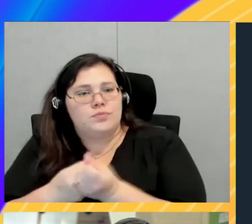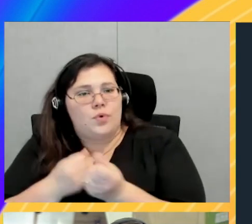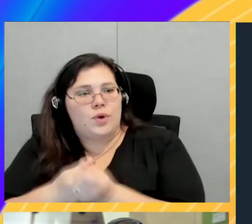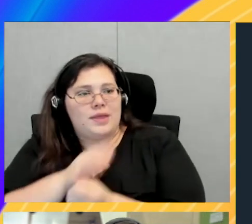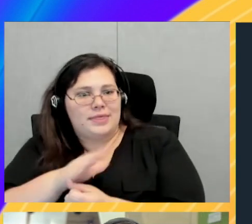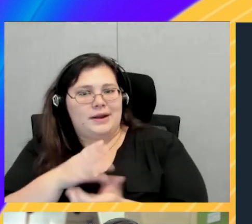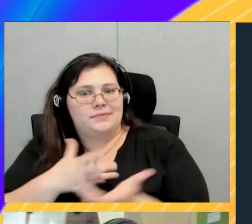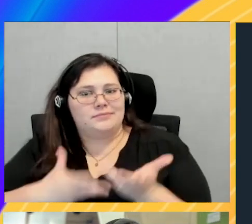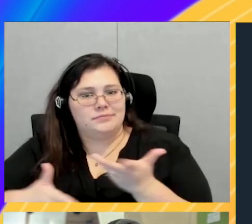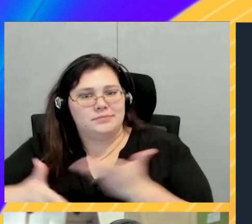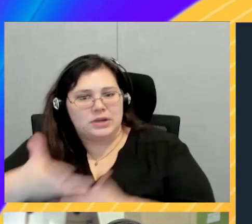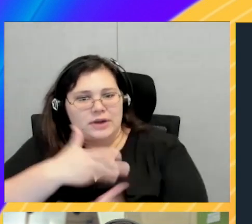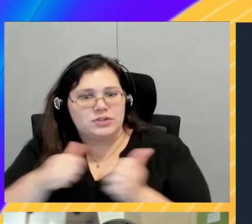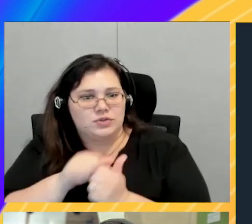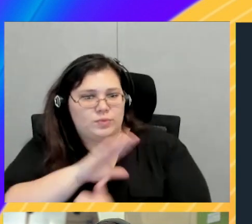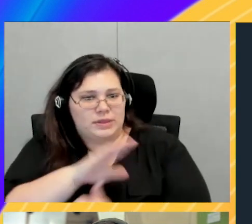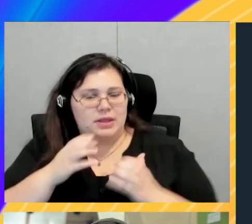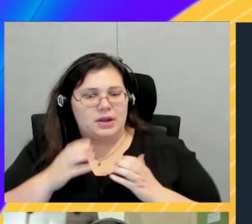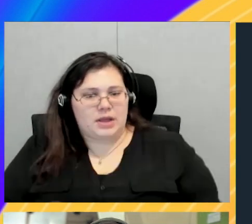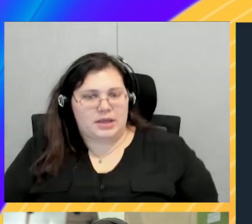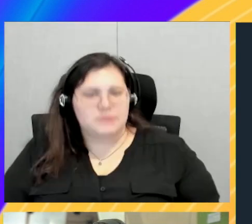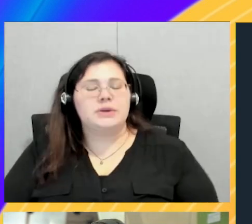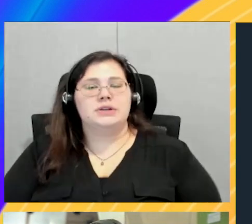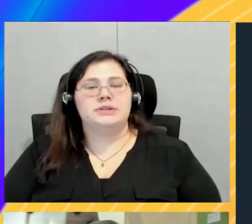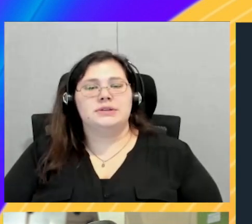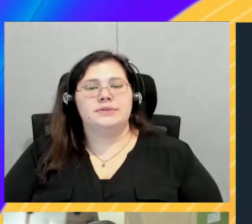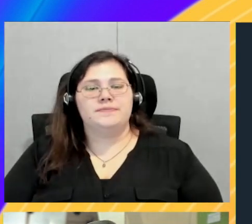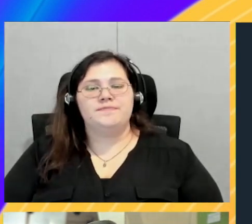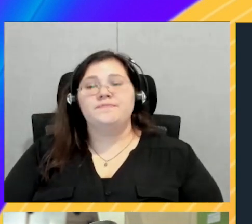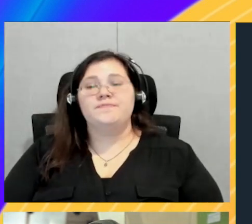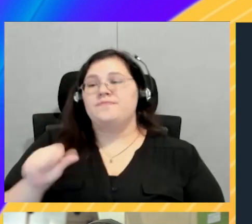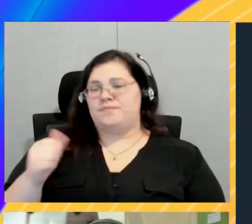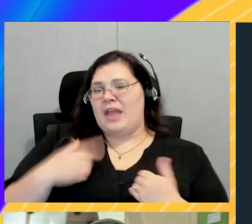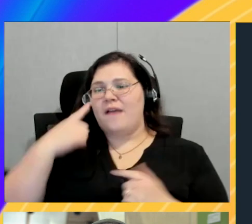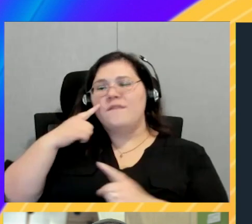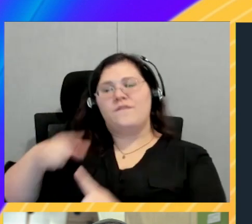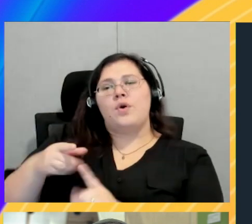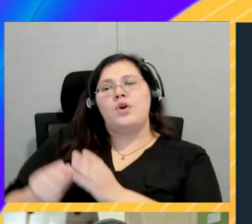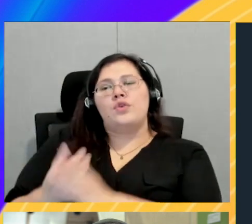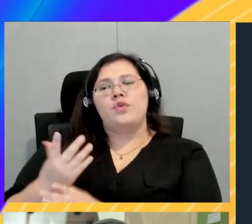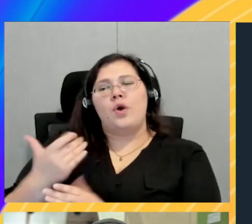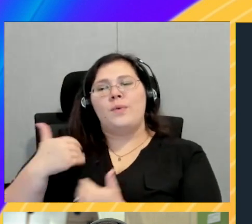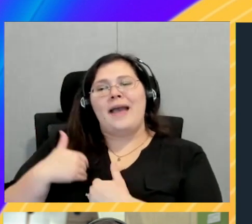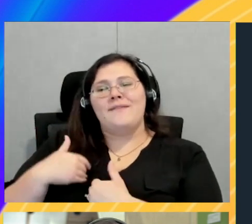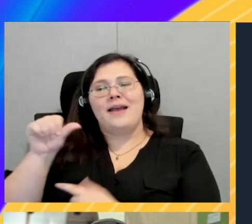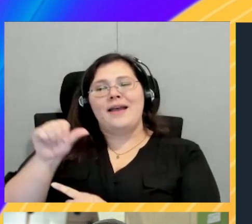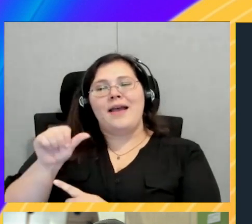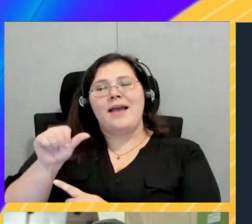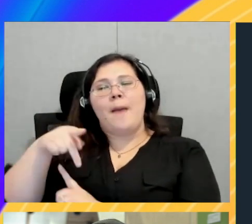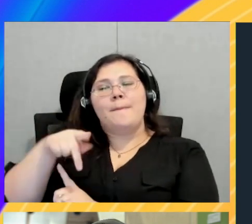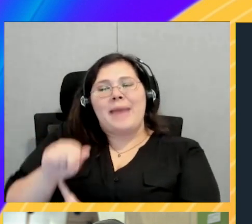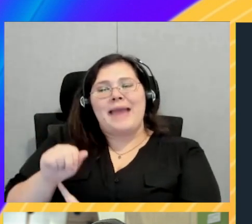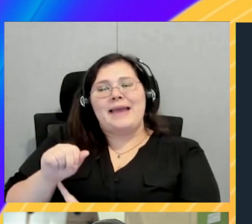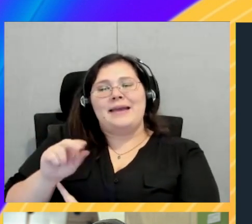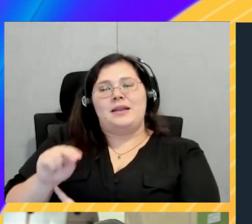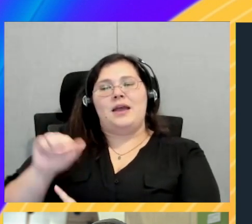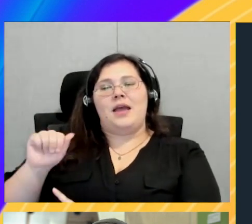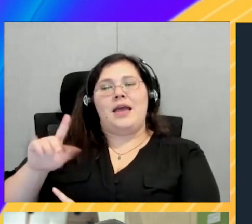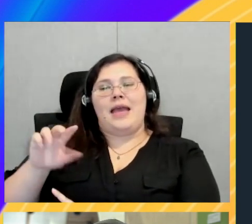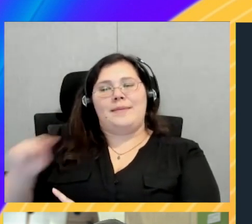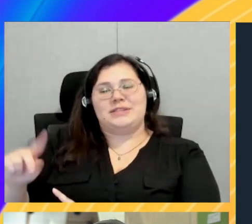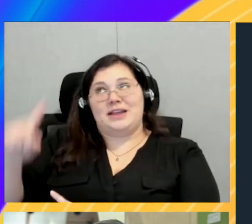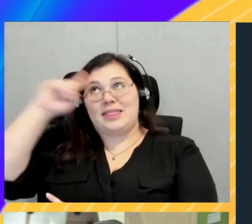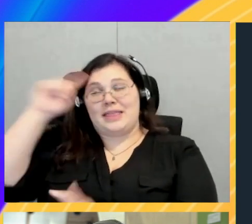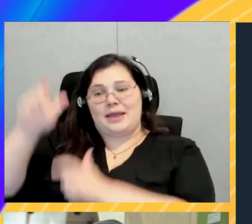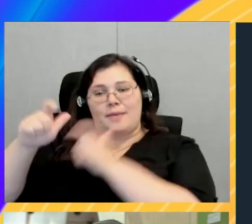we've got Pan Amazon thinking big. So we're a big company, right? And with various elements to the